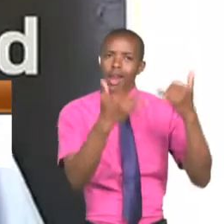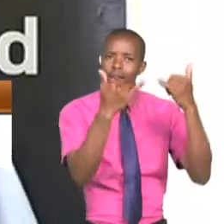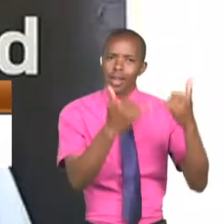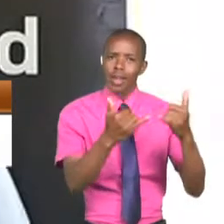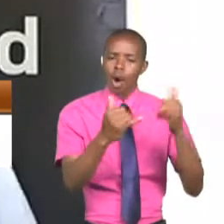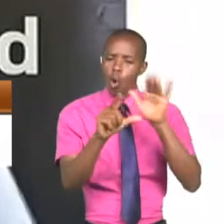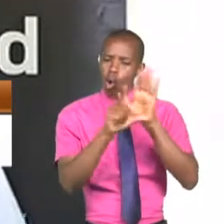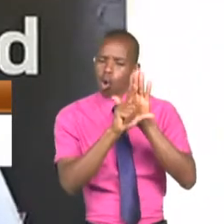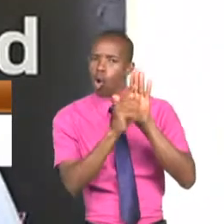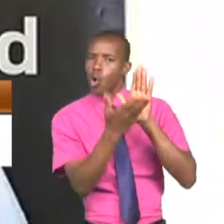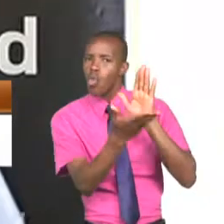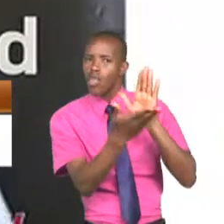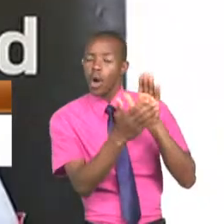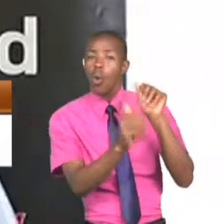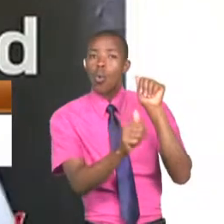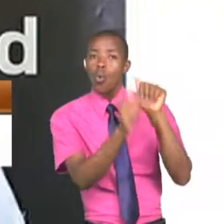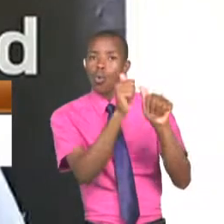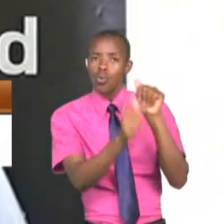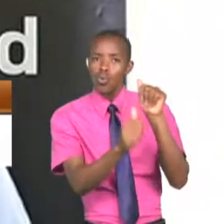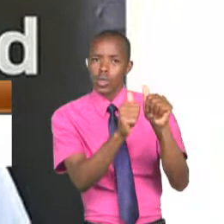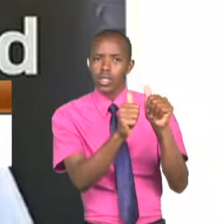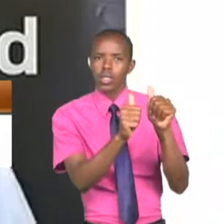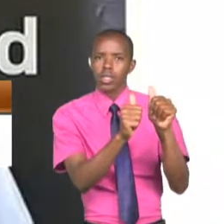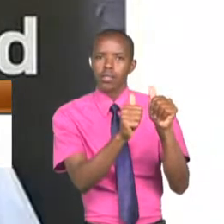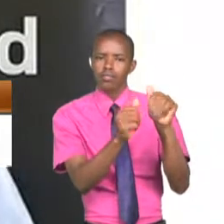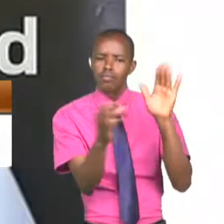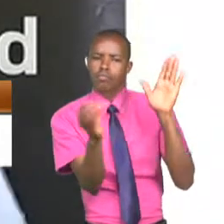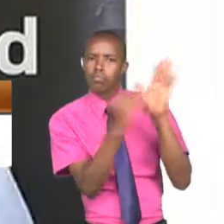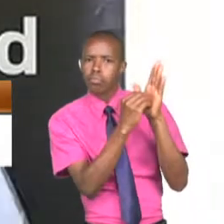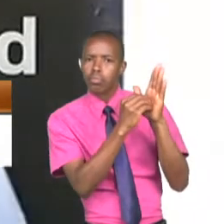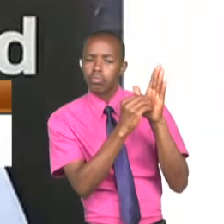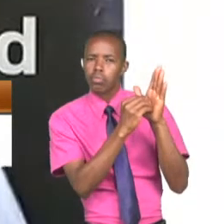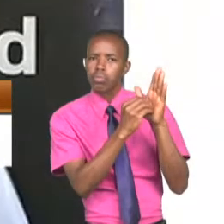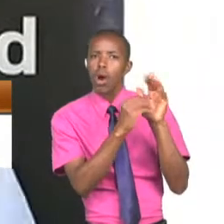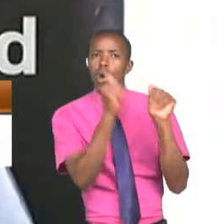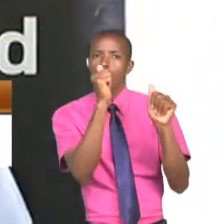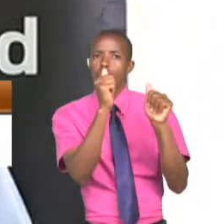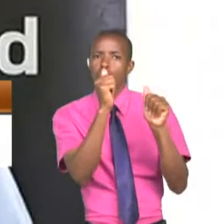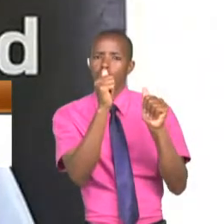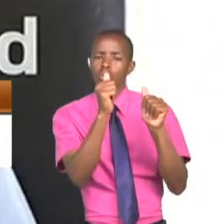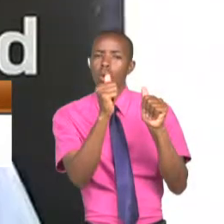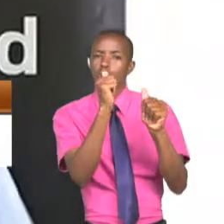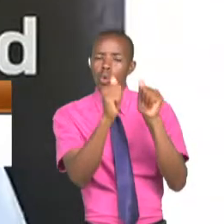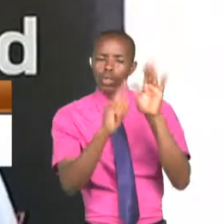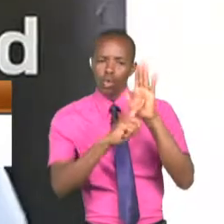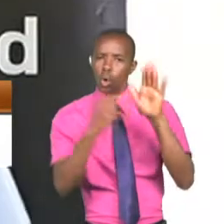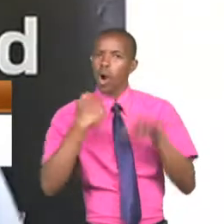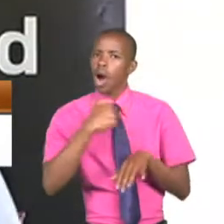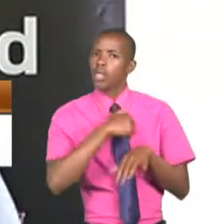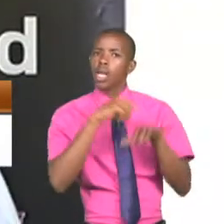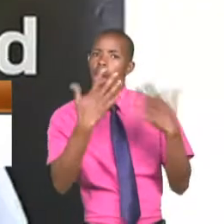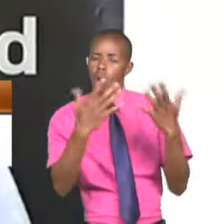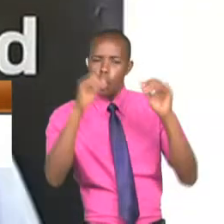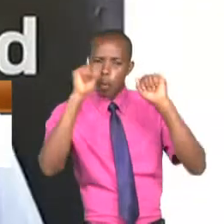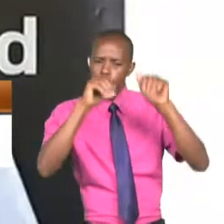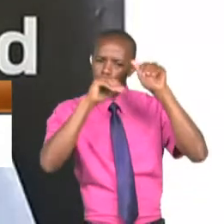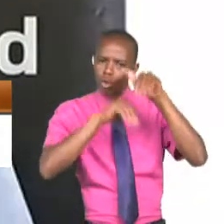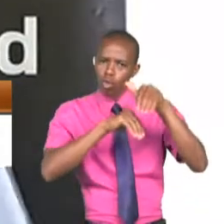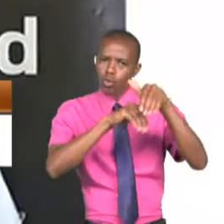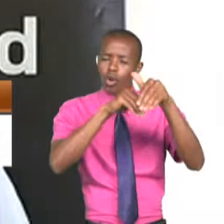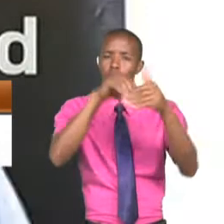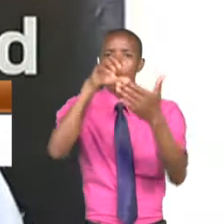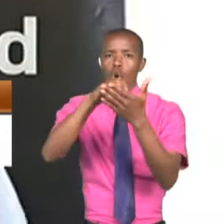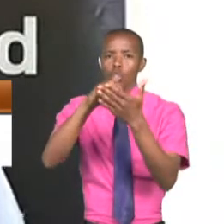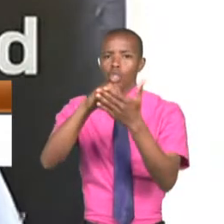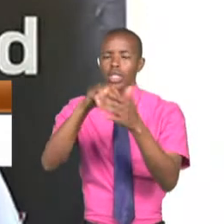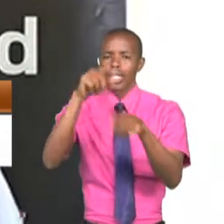kuna sheria ambayo imewekwa ambayo yatuonyesha jinsi ambavyo tunaweza tukafuatilia kesi